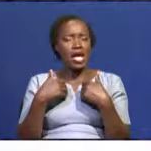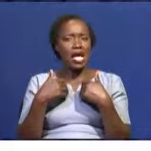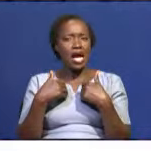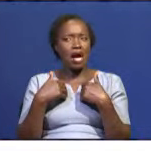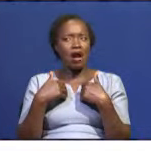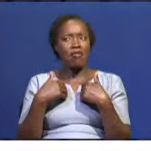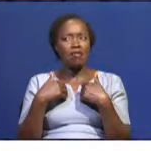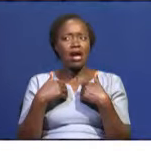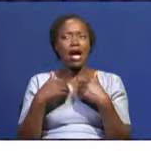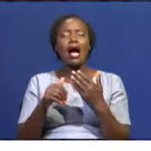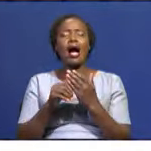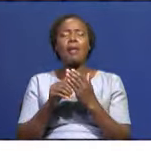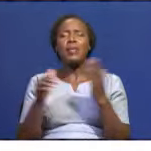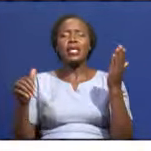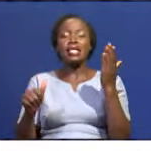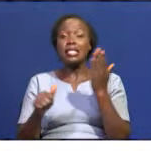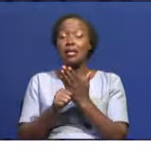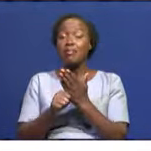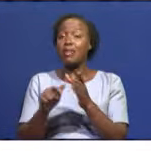a big reputation as a country.